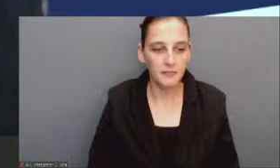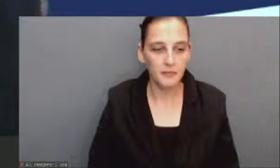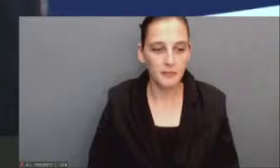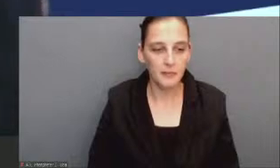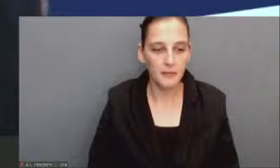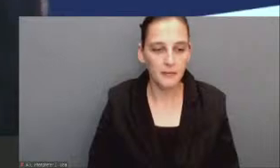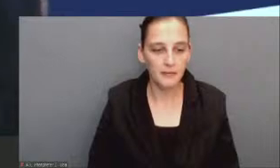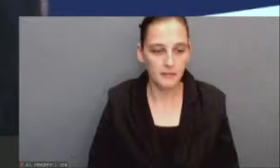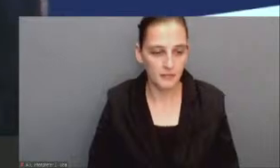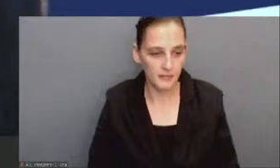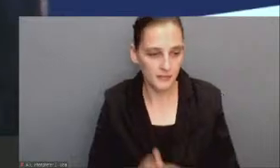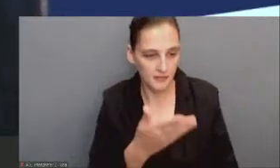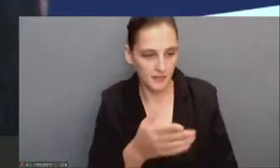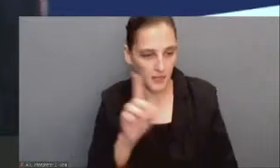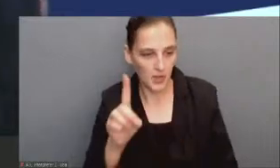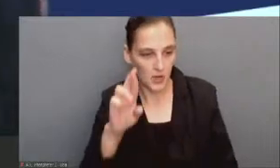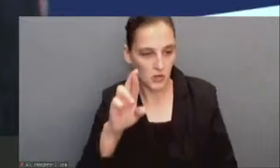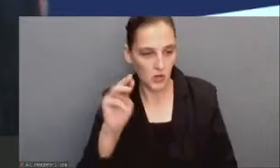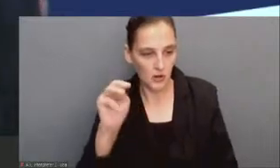Please, Dr. Martinez.